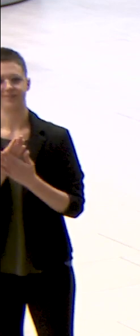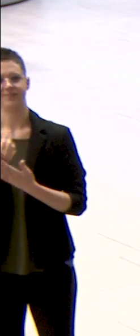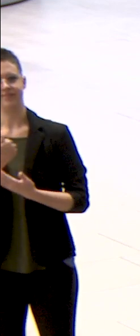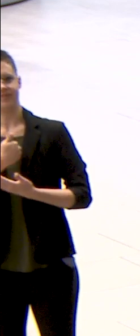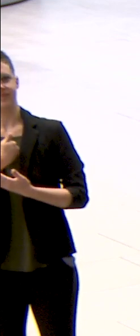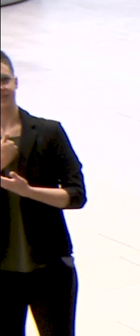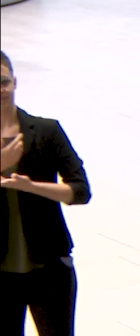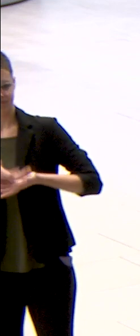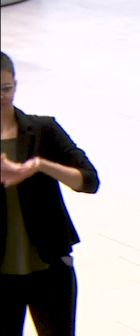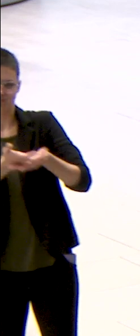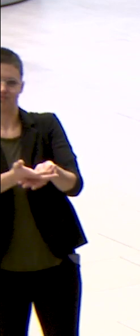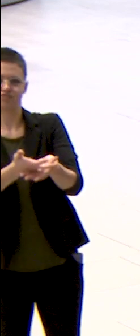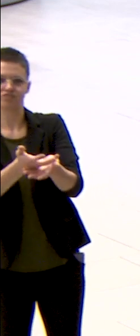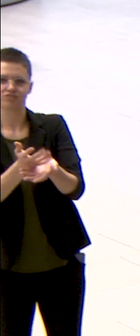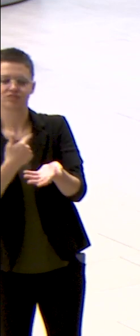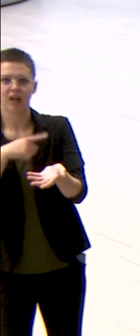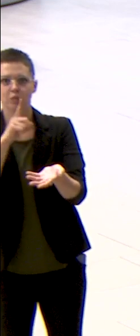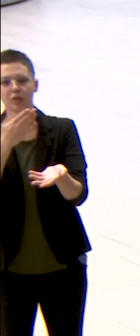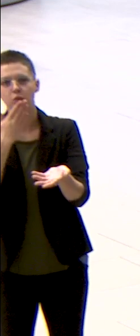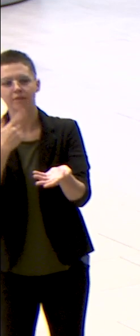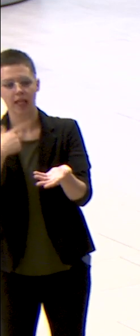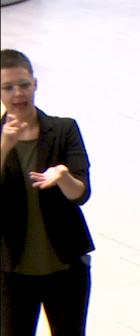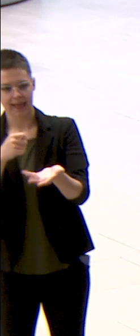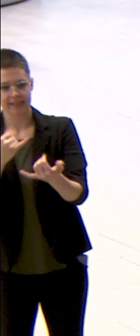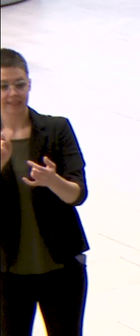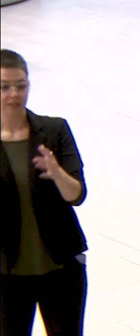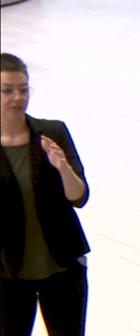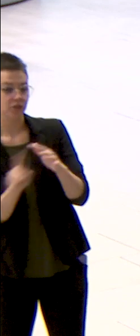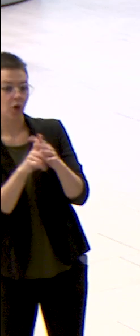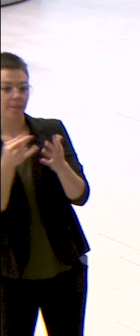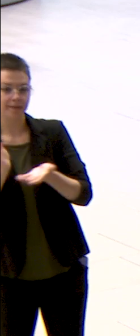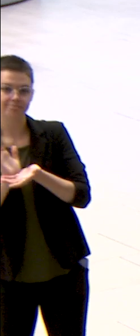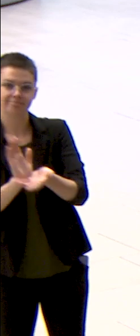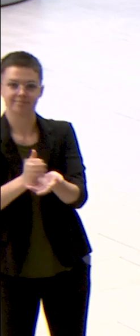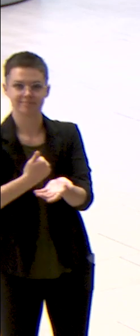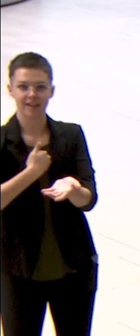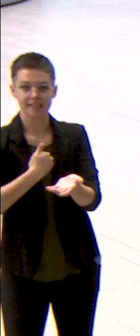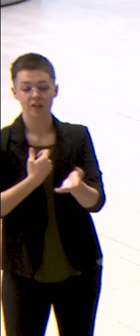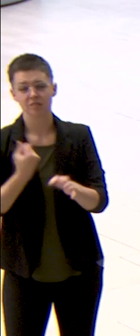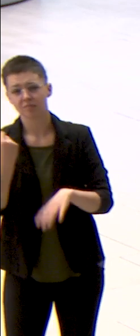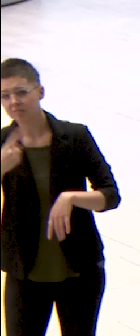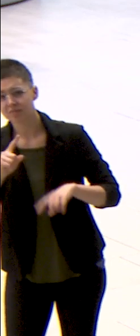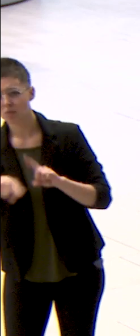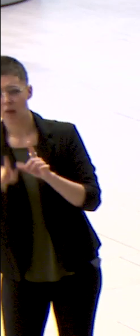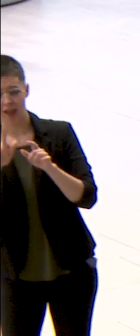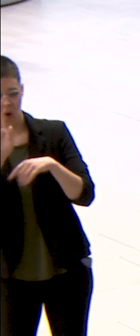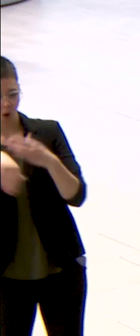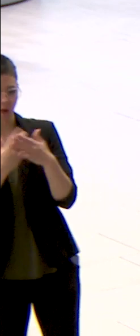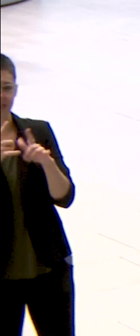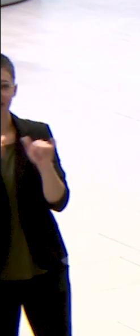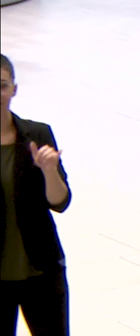just I'm grateful for the opportunity to bring my entire self. But know that you can't do it all at the same time. There are definitely days that I do a